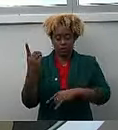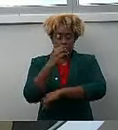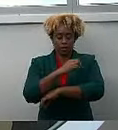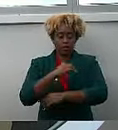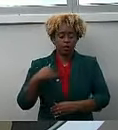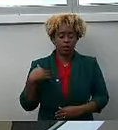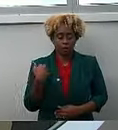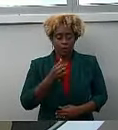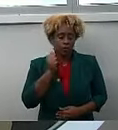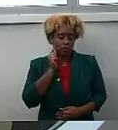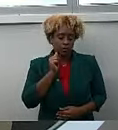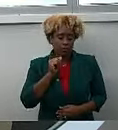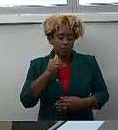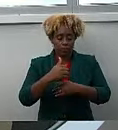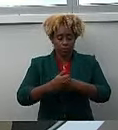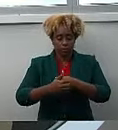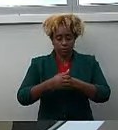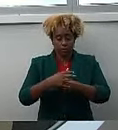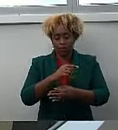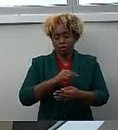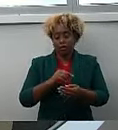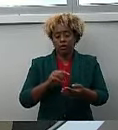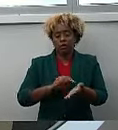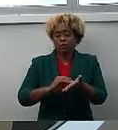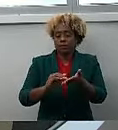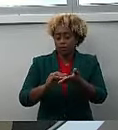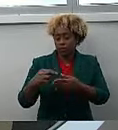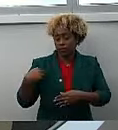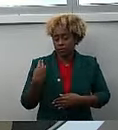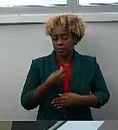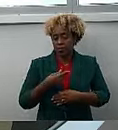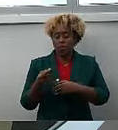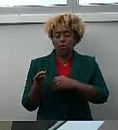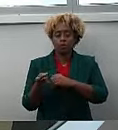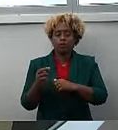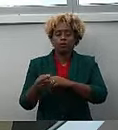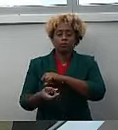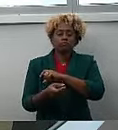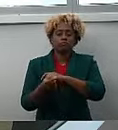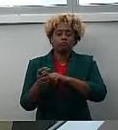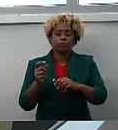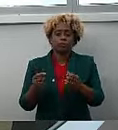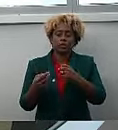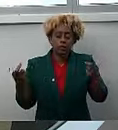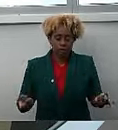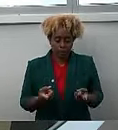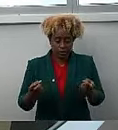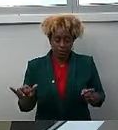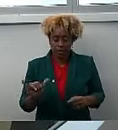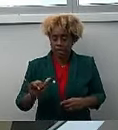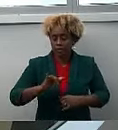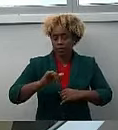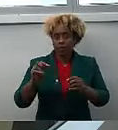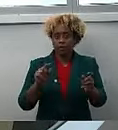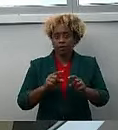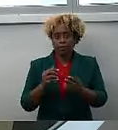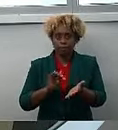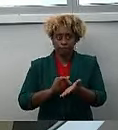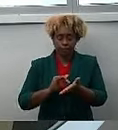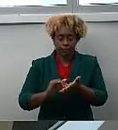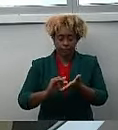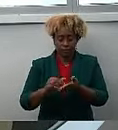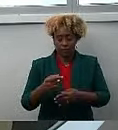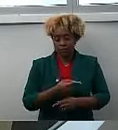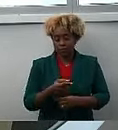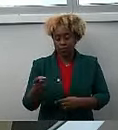day our daily bread, and forgive us our trespasses as we forgive those who trespass against us. And lead